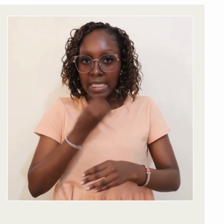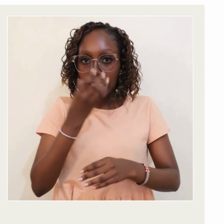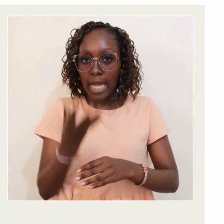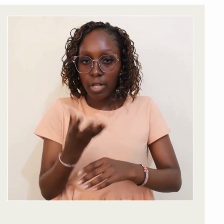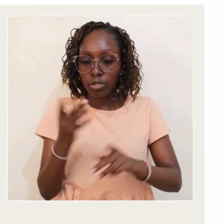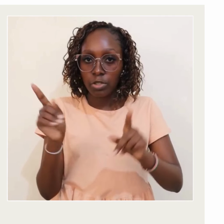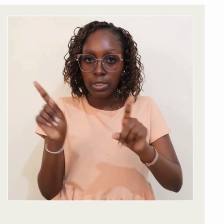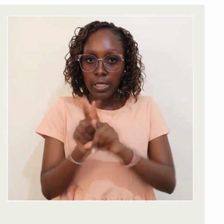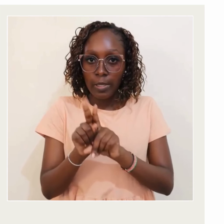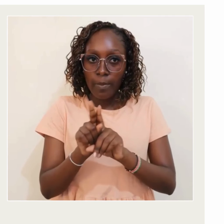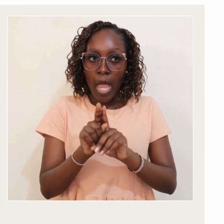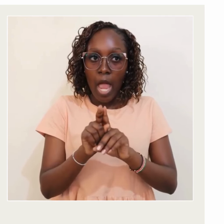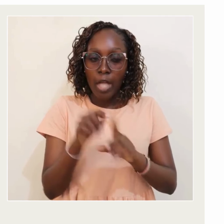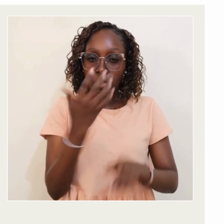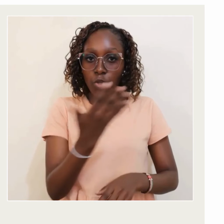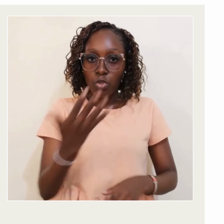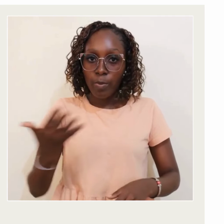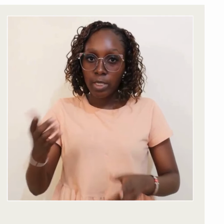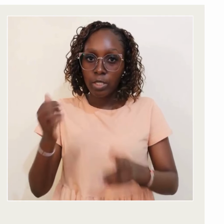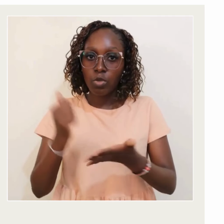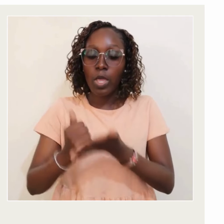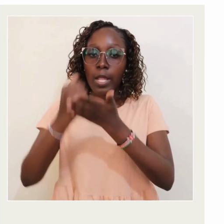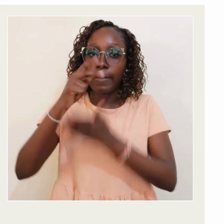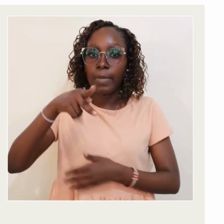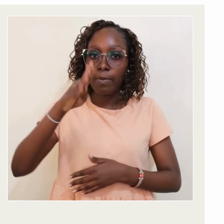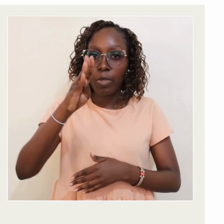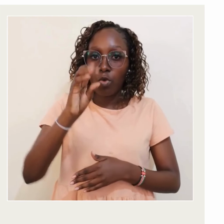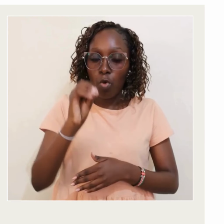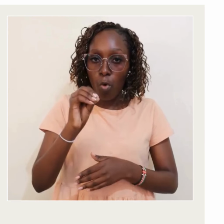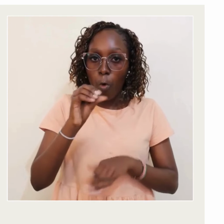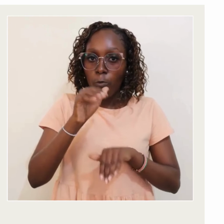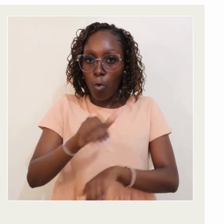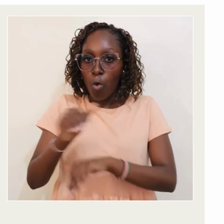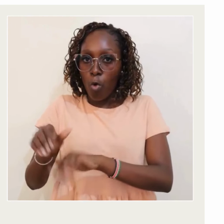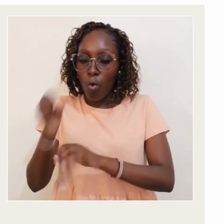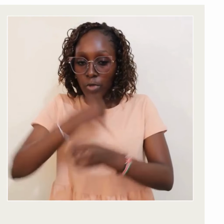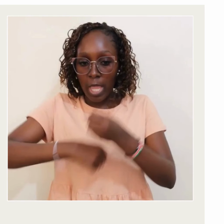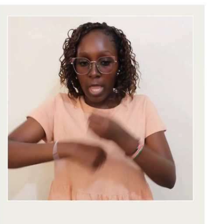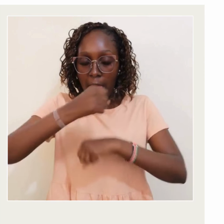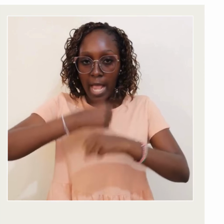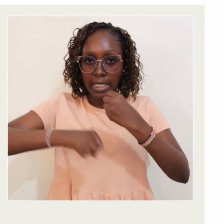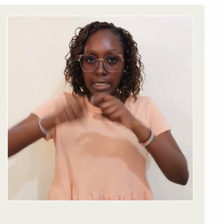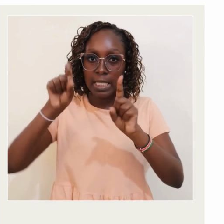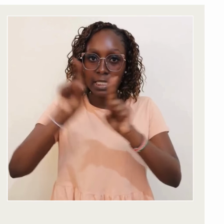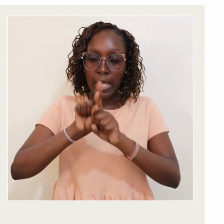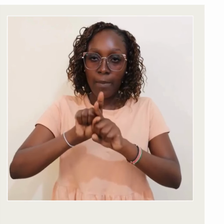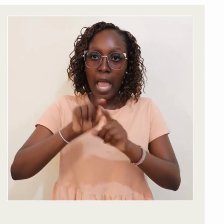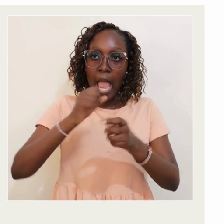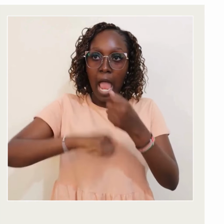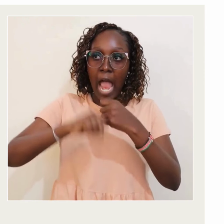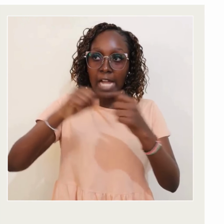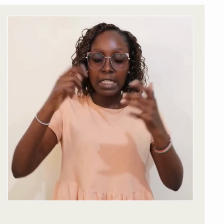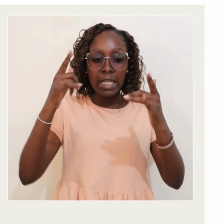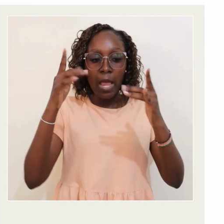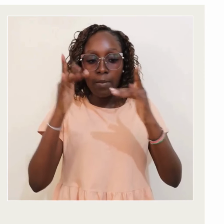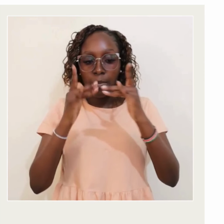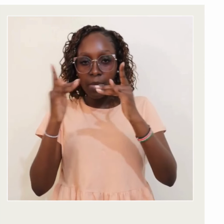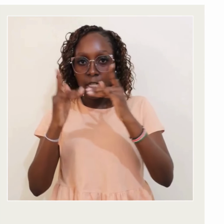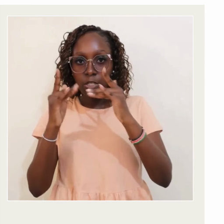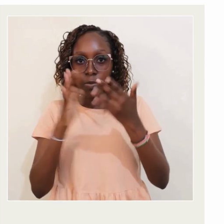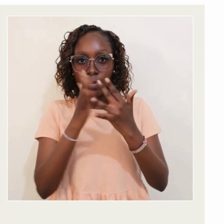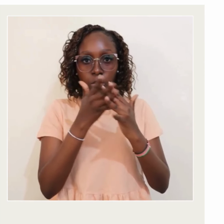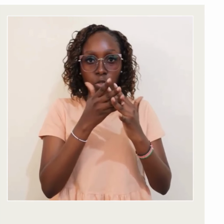forms, instructions, and model documents to help PBOs comply with the Act and acts as a bridge